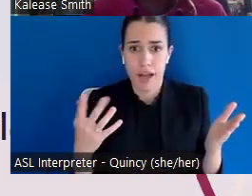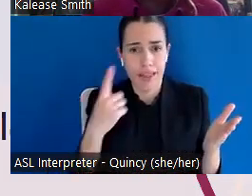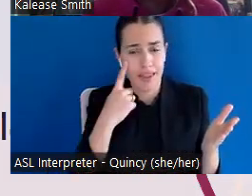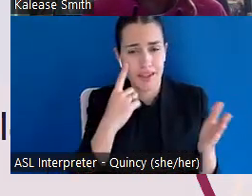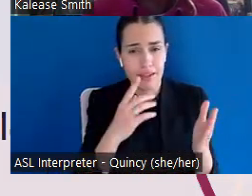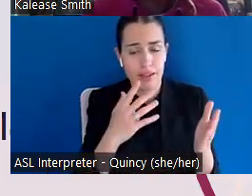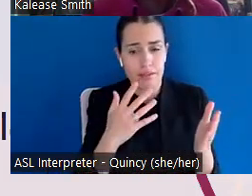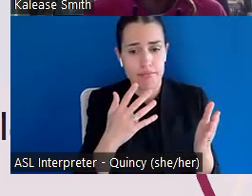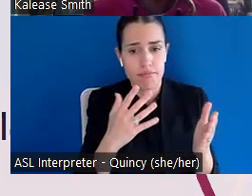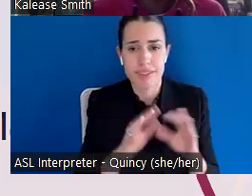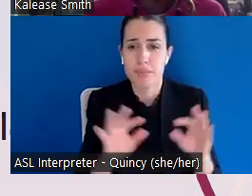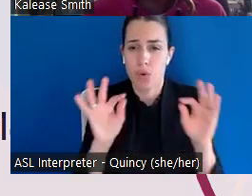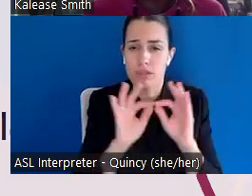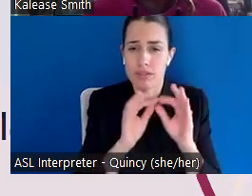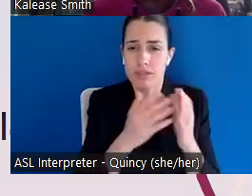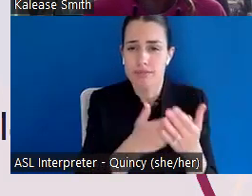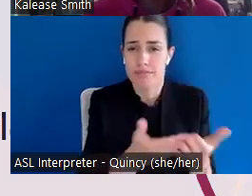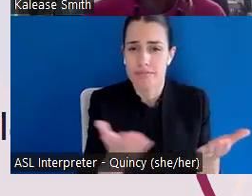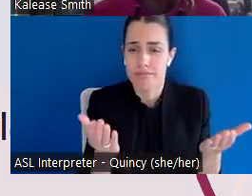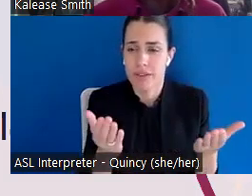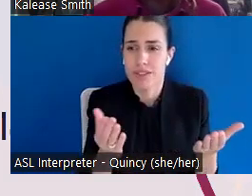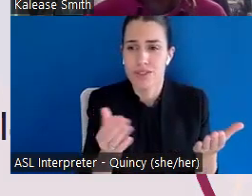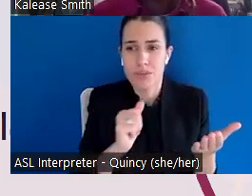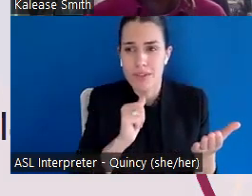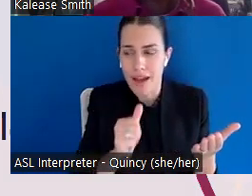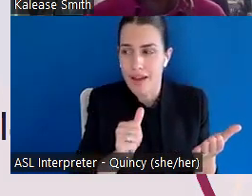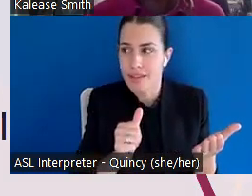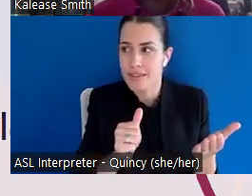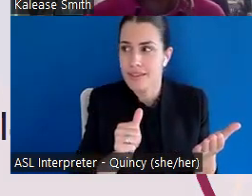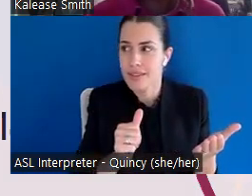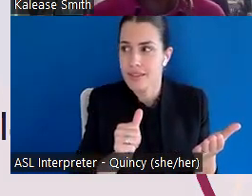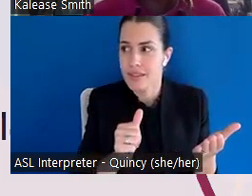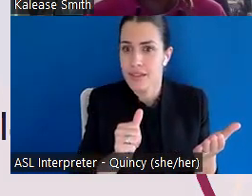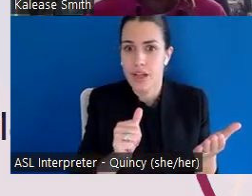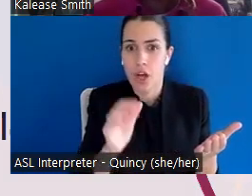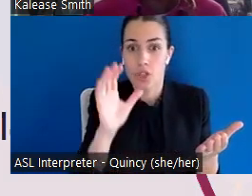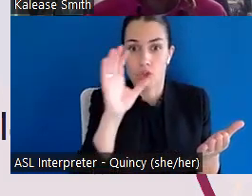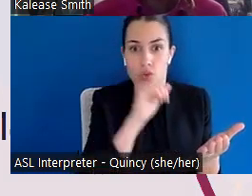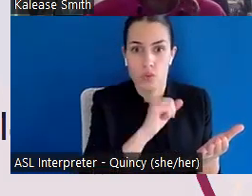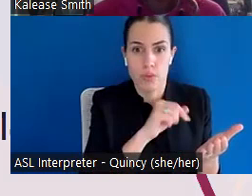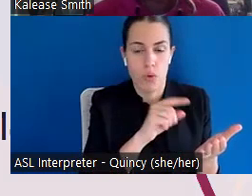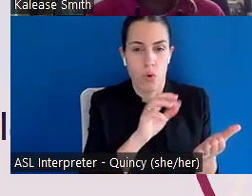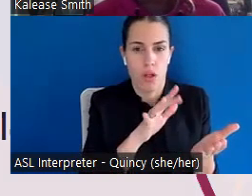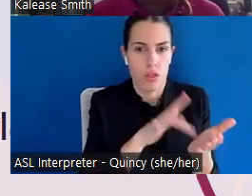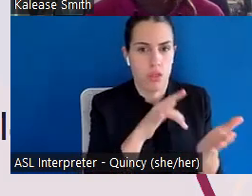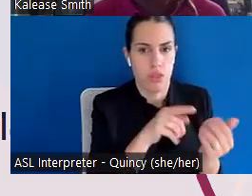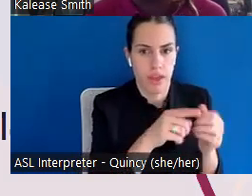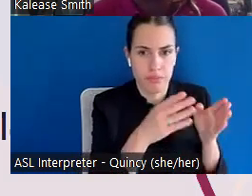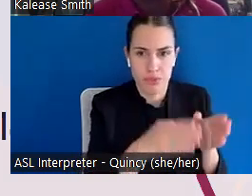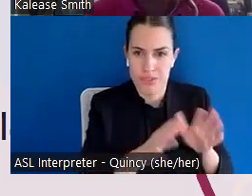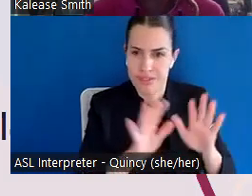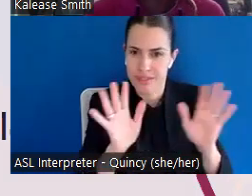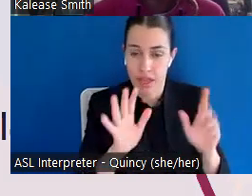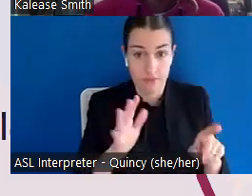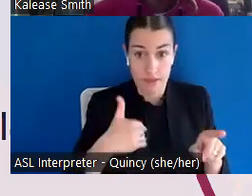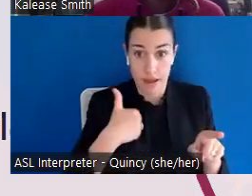just important, to not take things and people for granted, especially maybe because they're